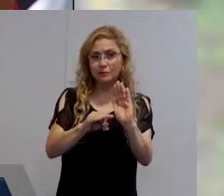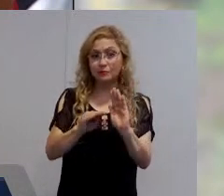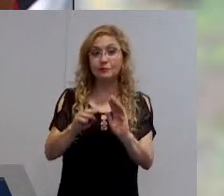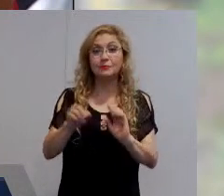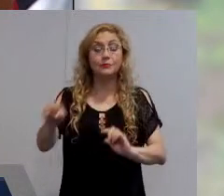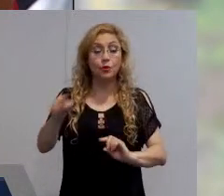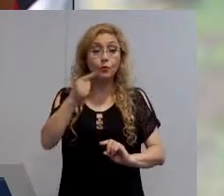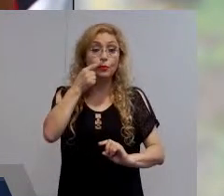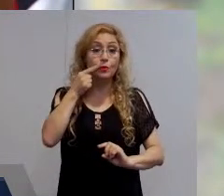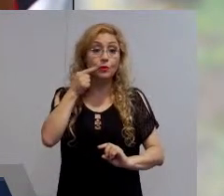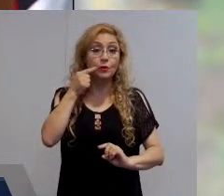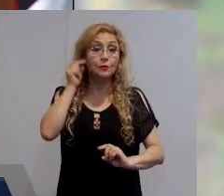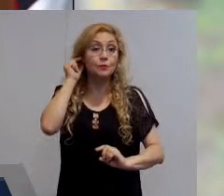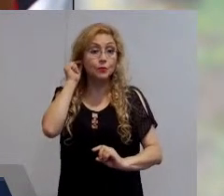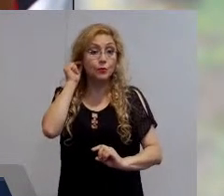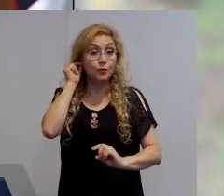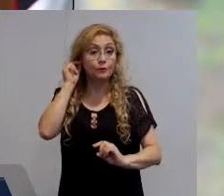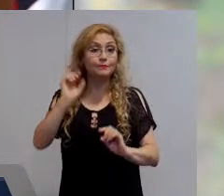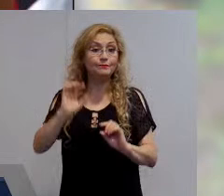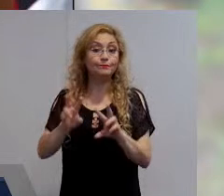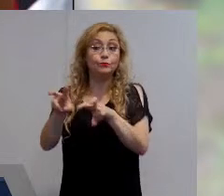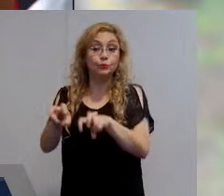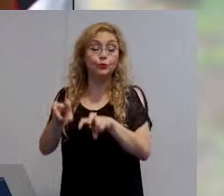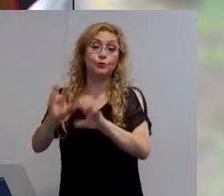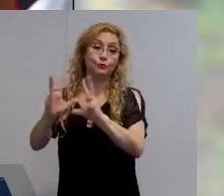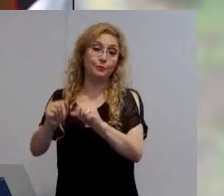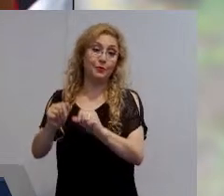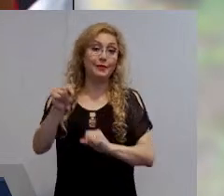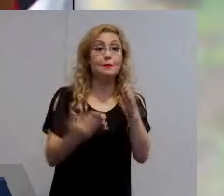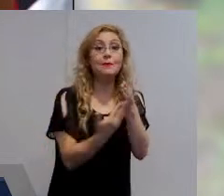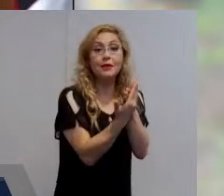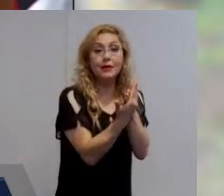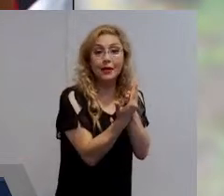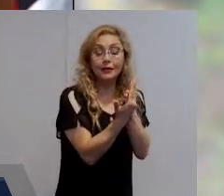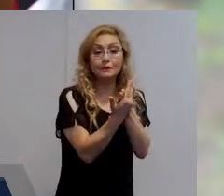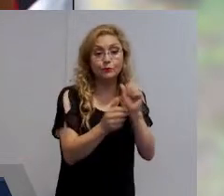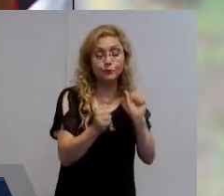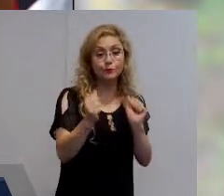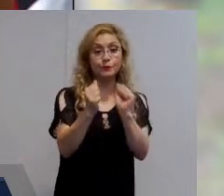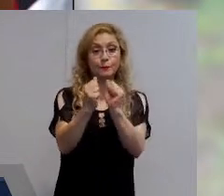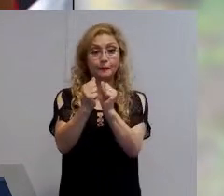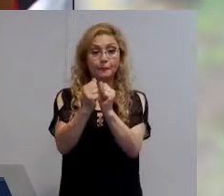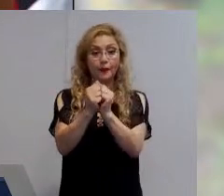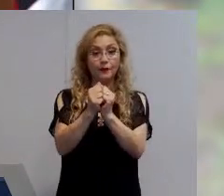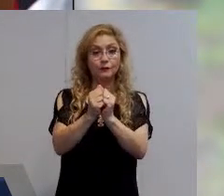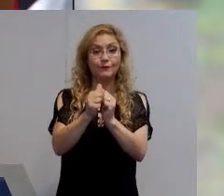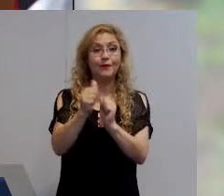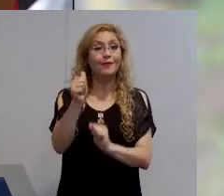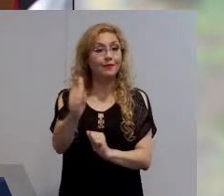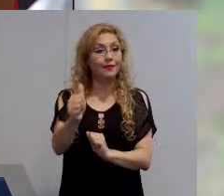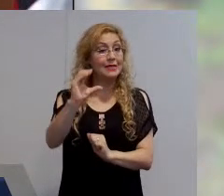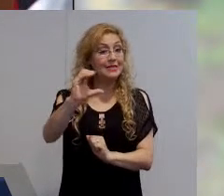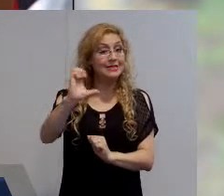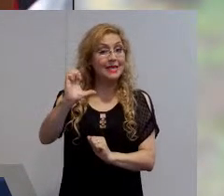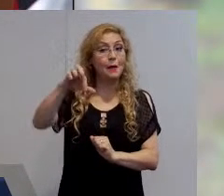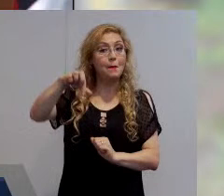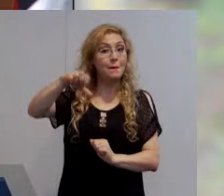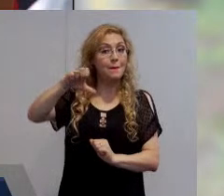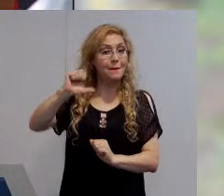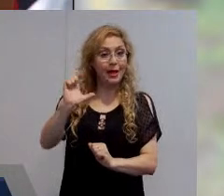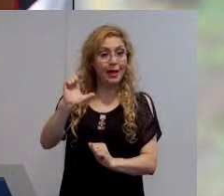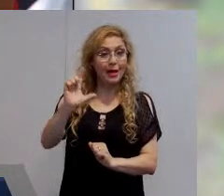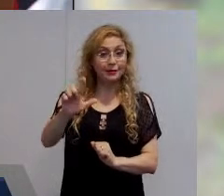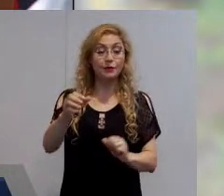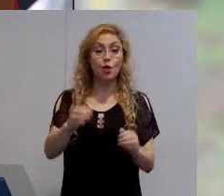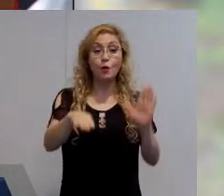on farmers. This morning, Together with ECLAC authorities